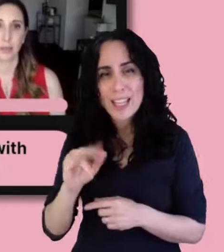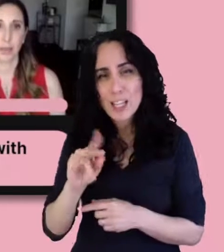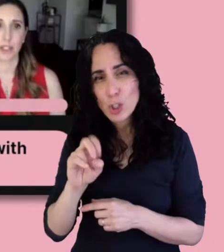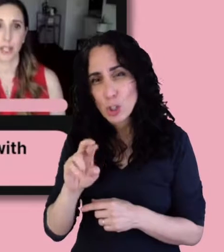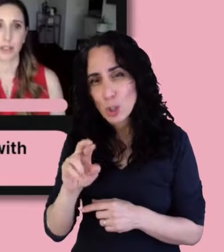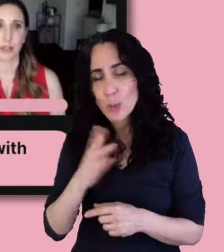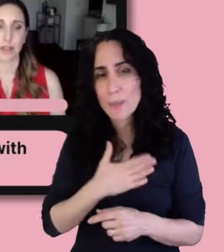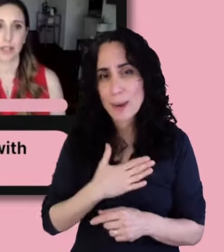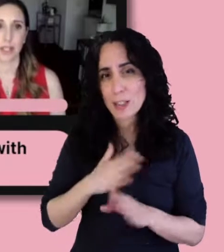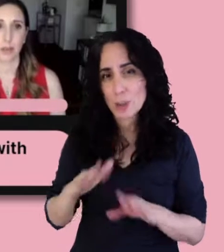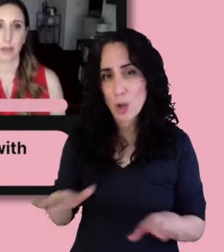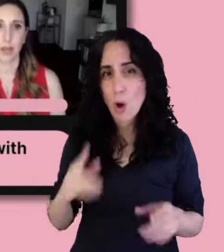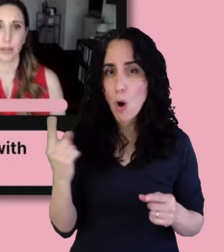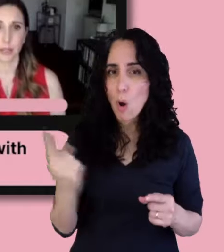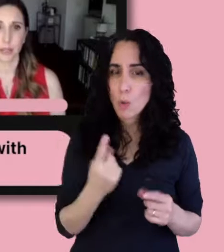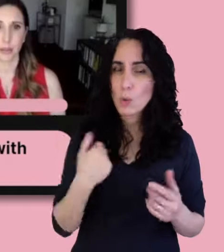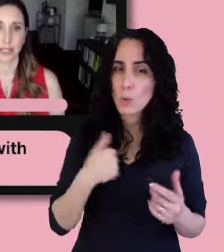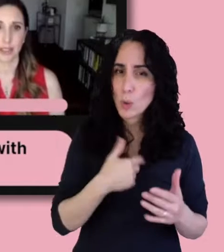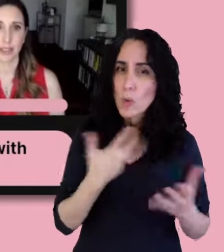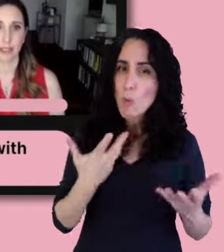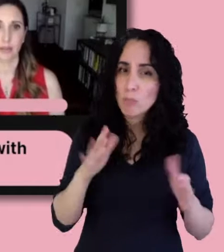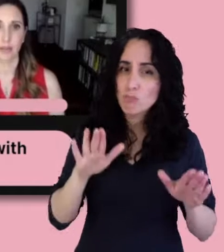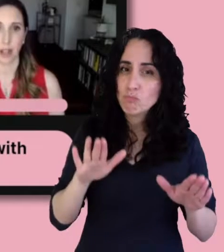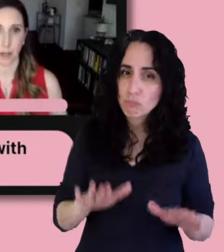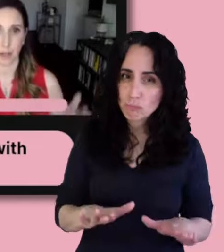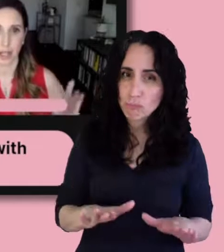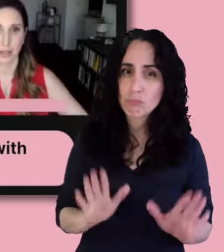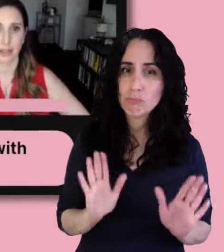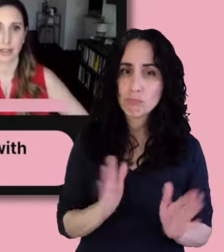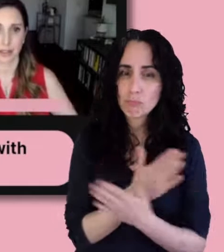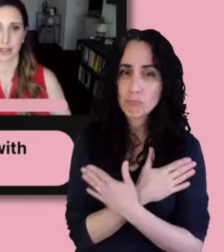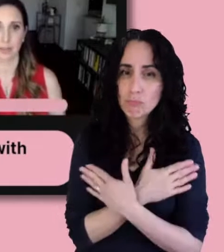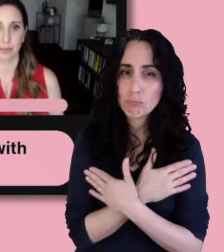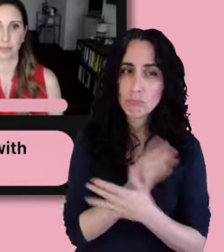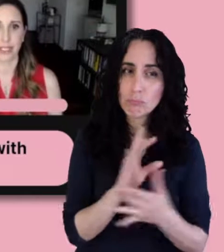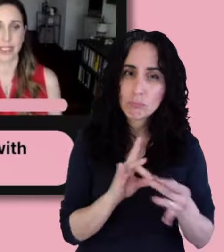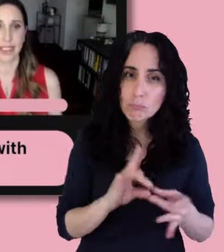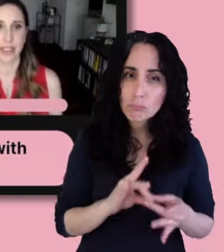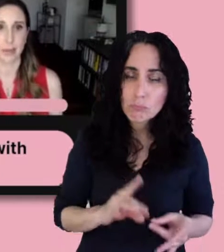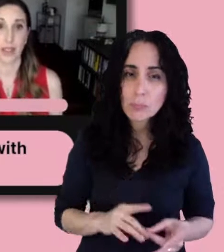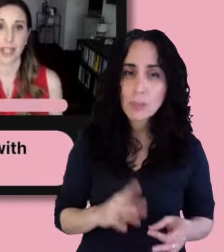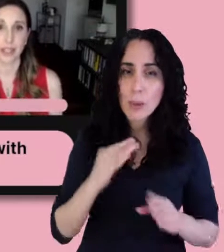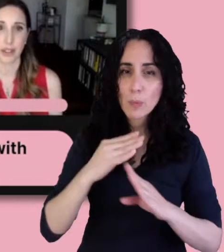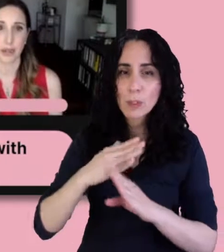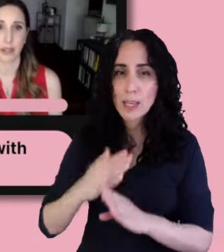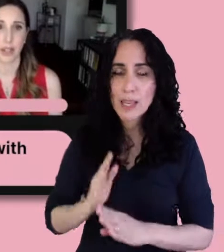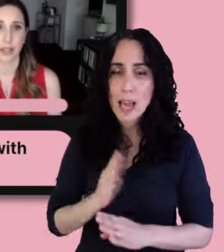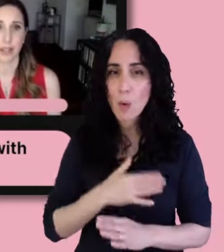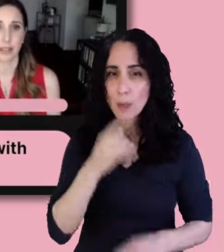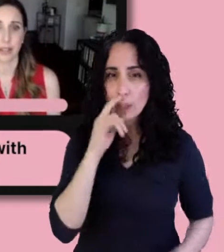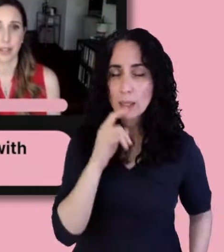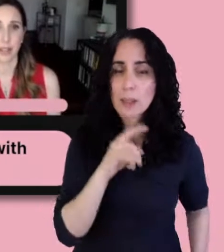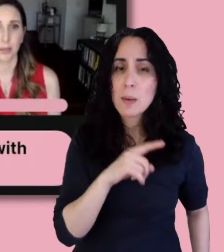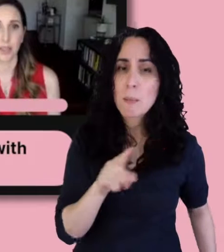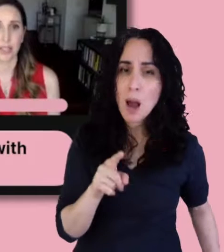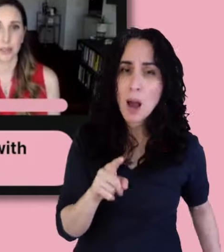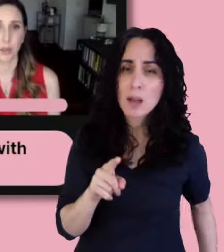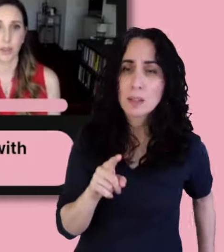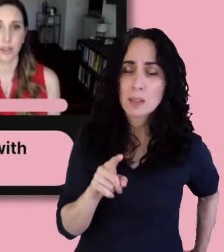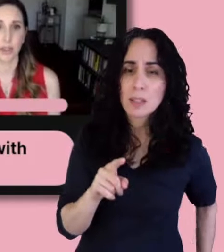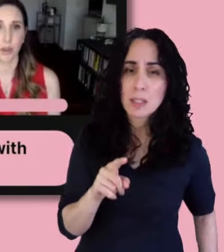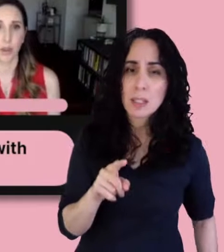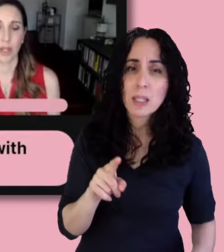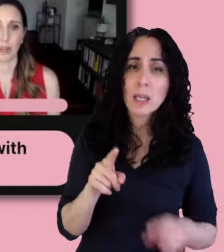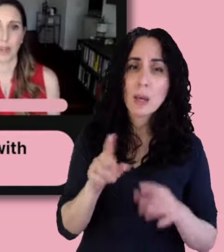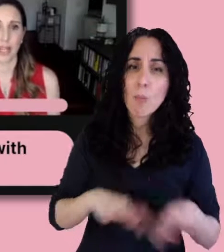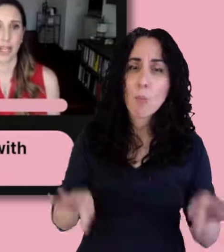child? Obviously, we always want to be a state of calm and ease and protection for our kids. But it is important